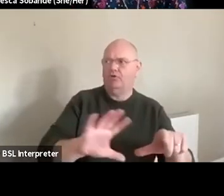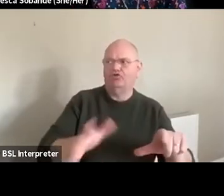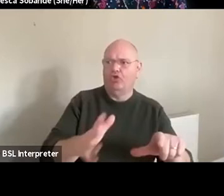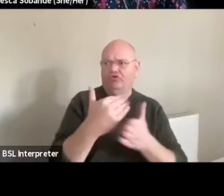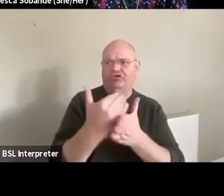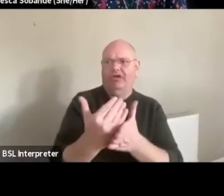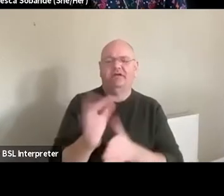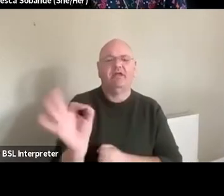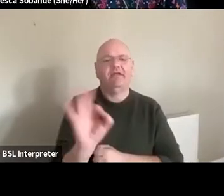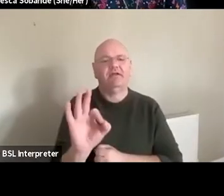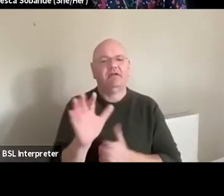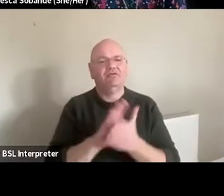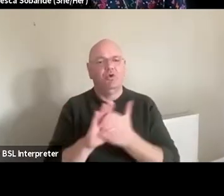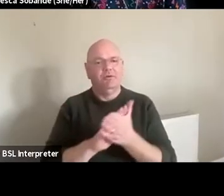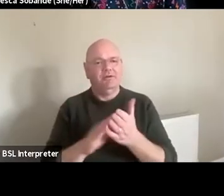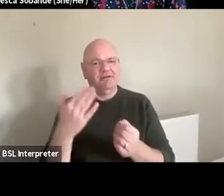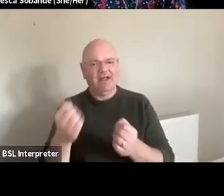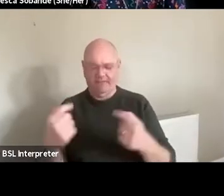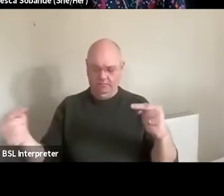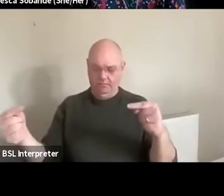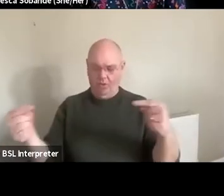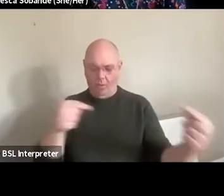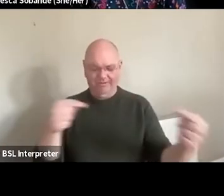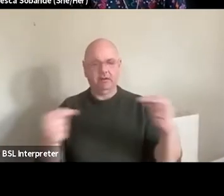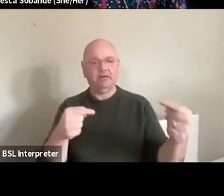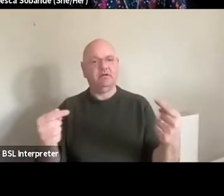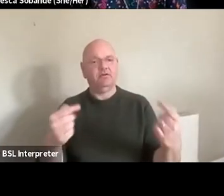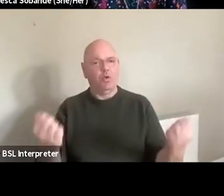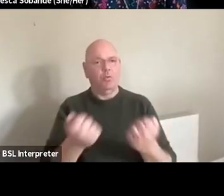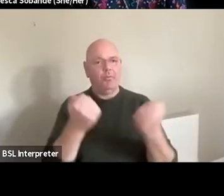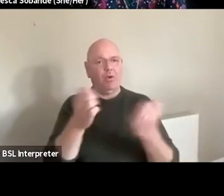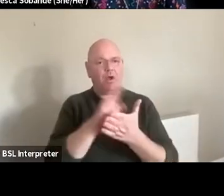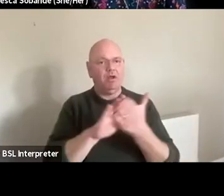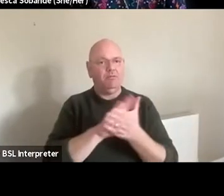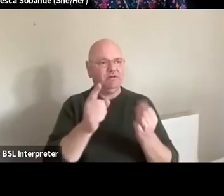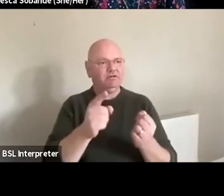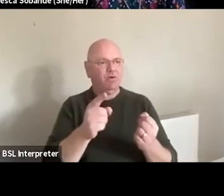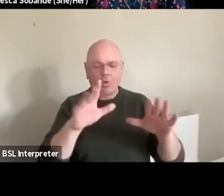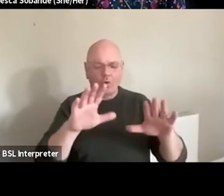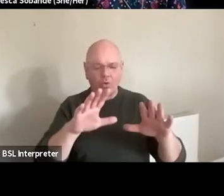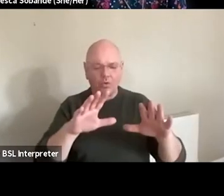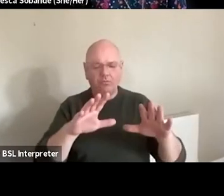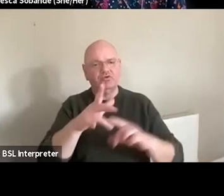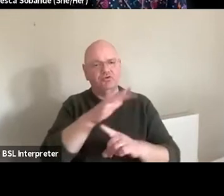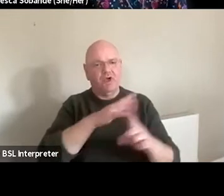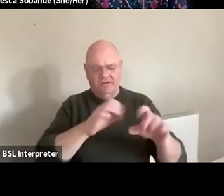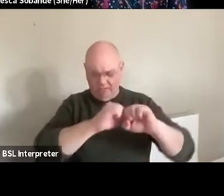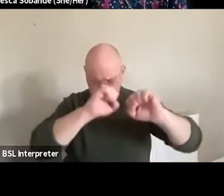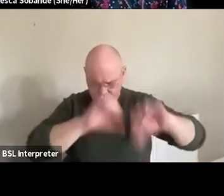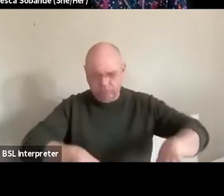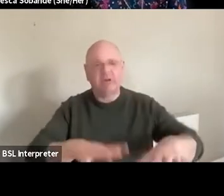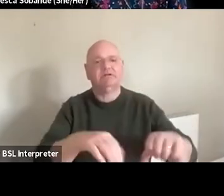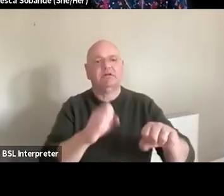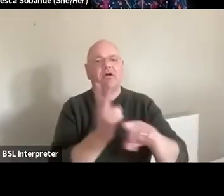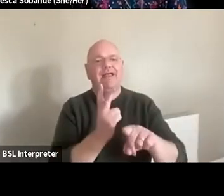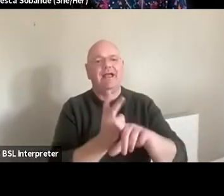this real duality, actually, power is all about ripping things up and completely starting again and starting from scratch, but also about the exact